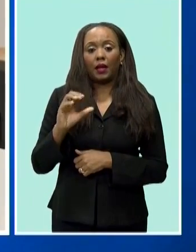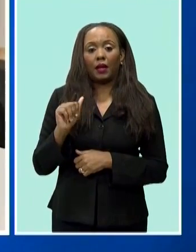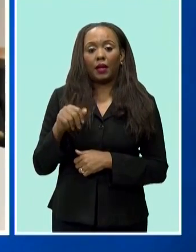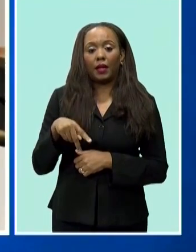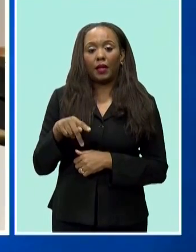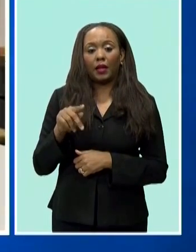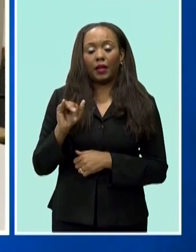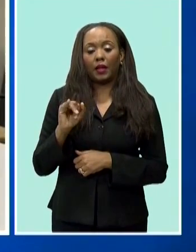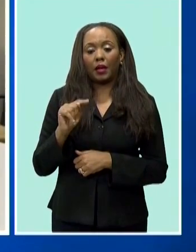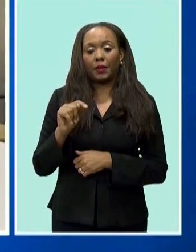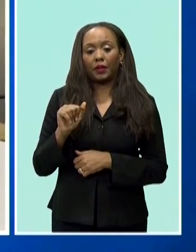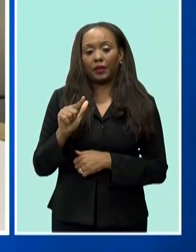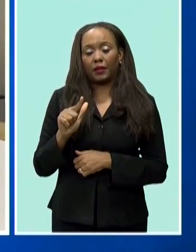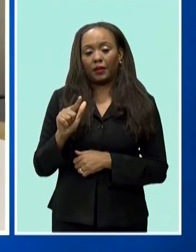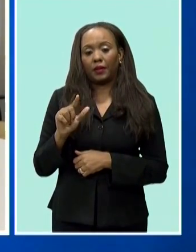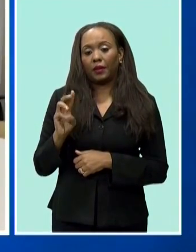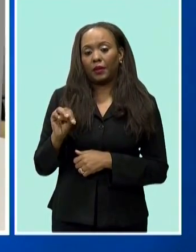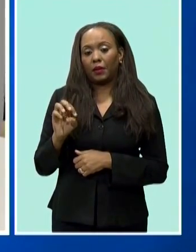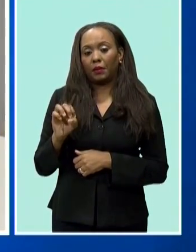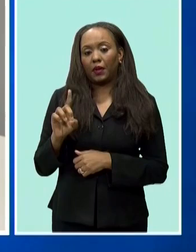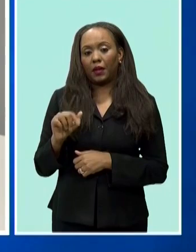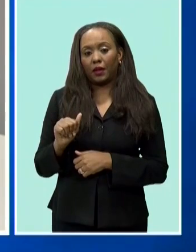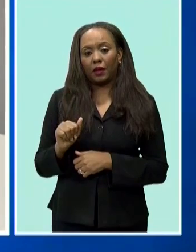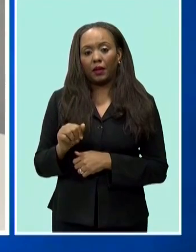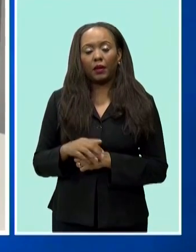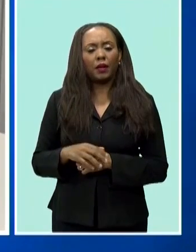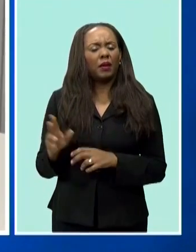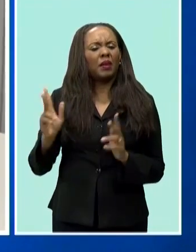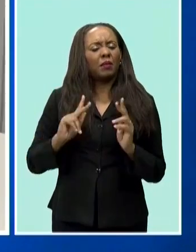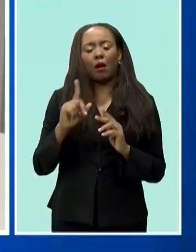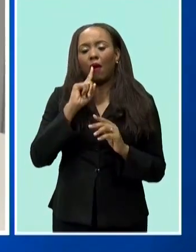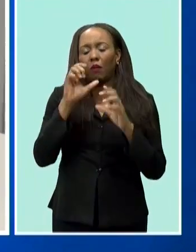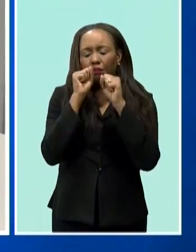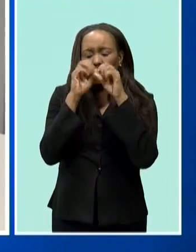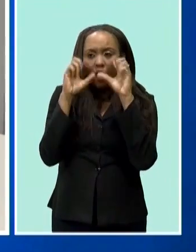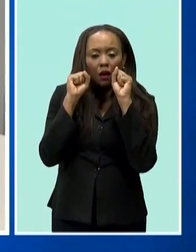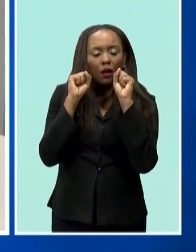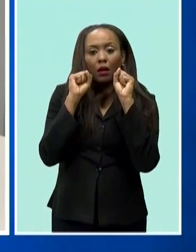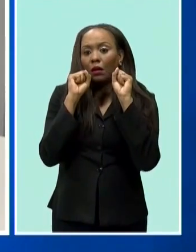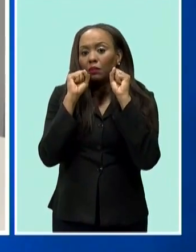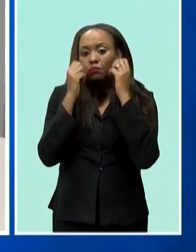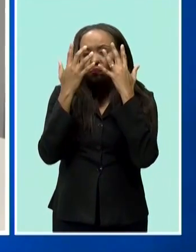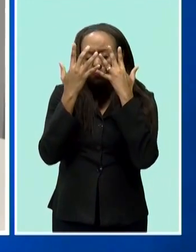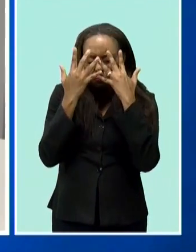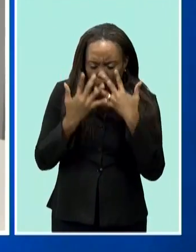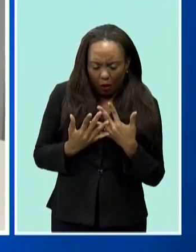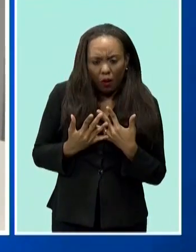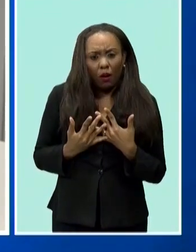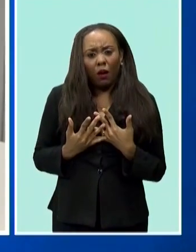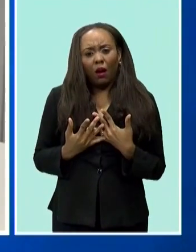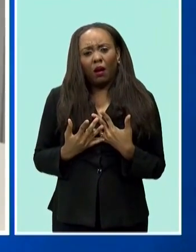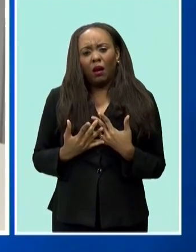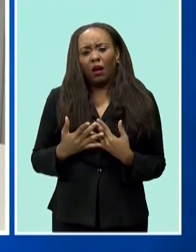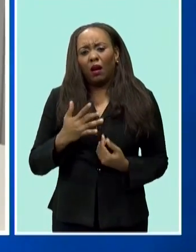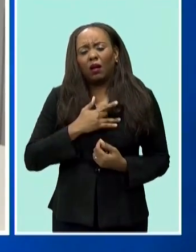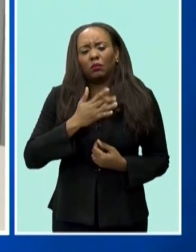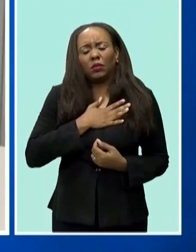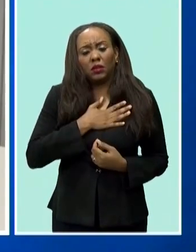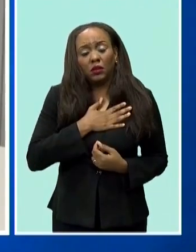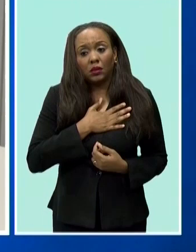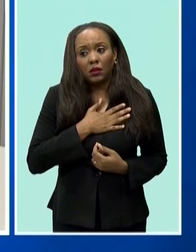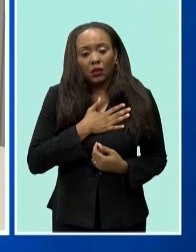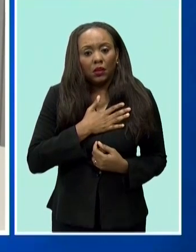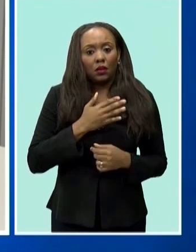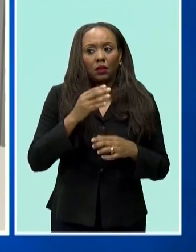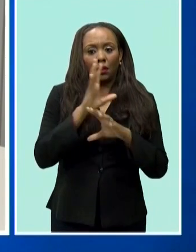Association of Journalists and Media Workers, or BARJAM, has expressed shock and sadness at Vioma's passing. President Emmanuel